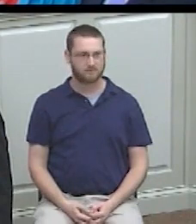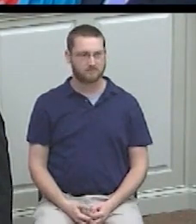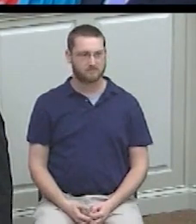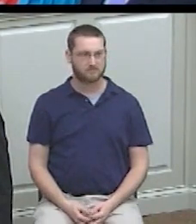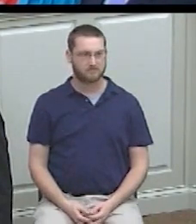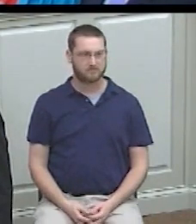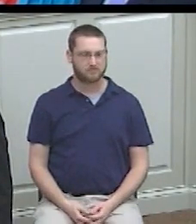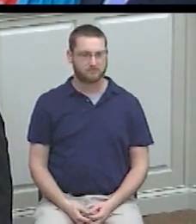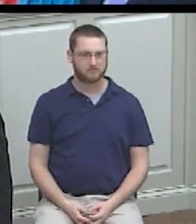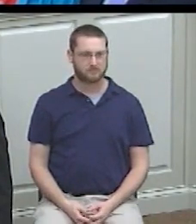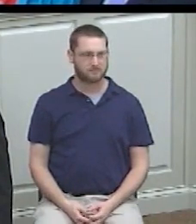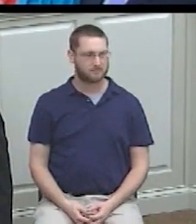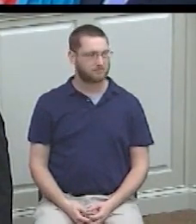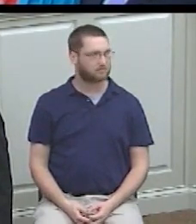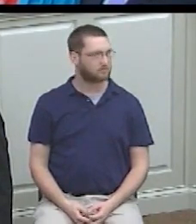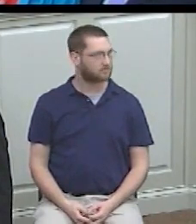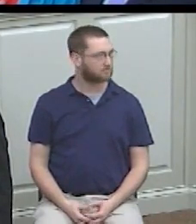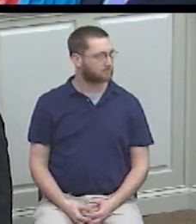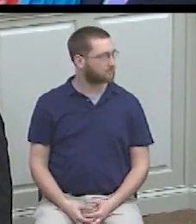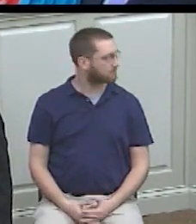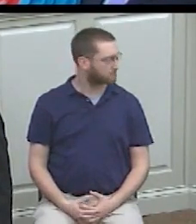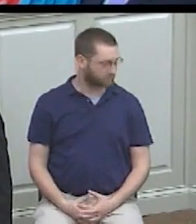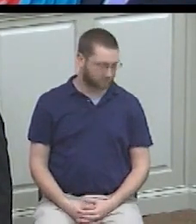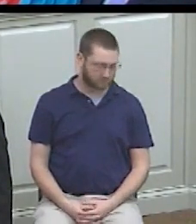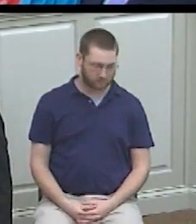Good point.